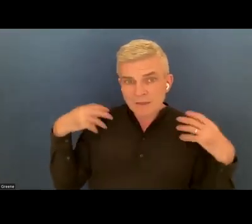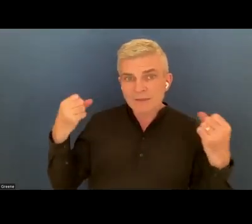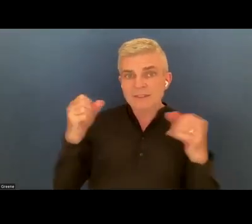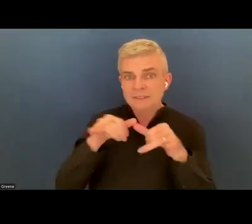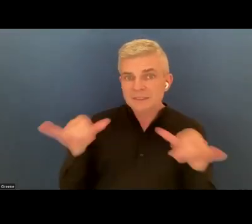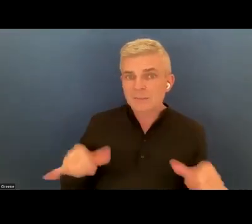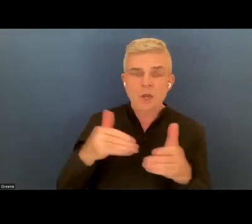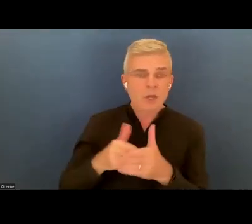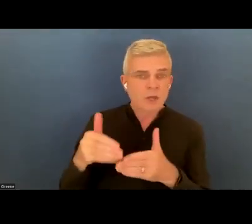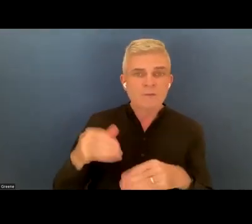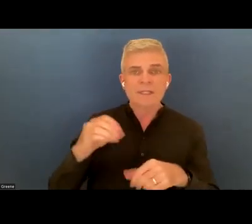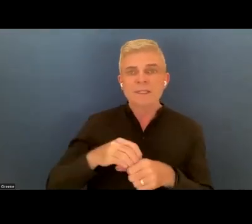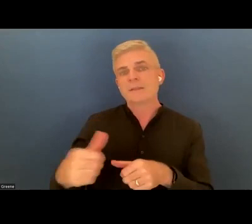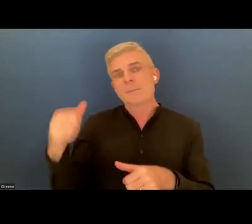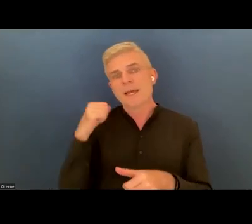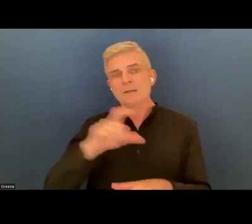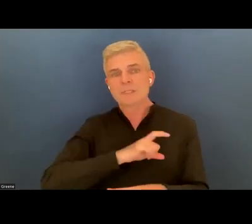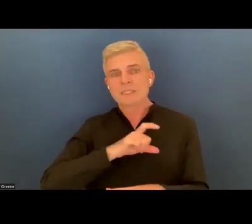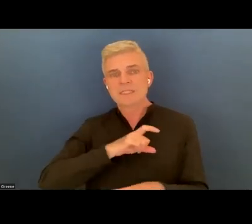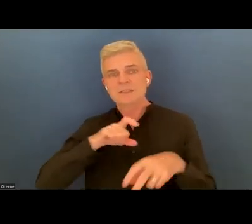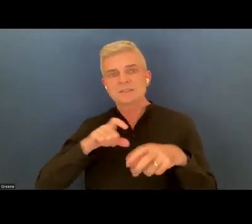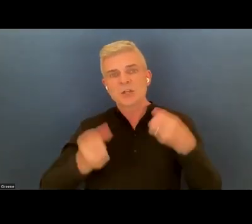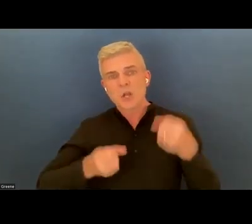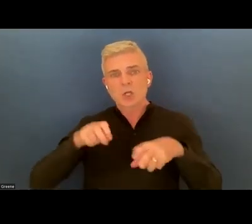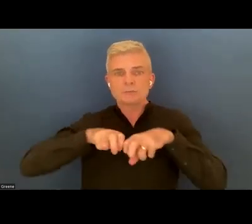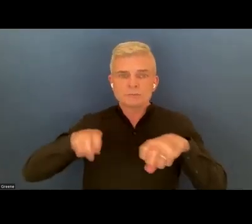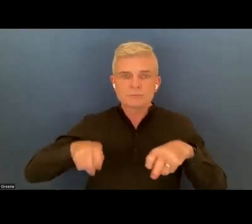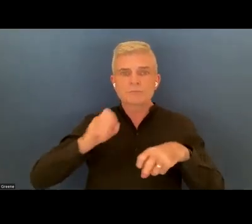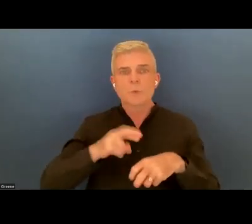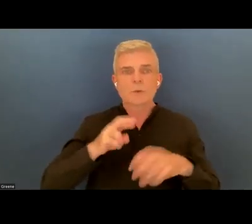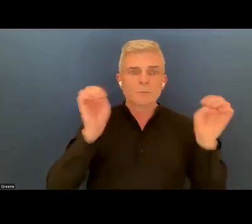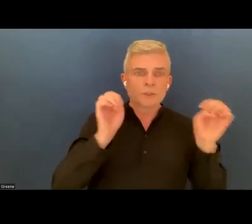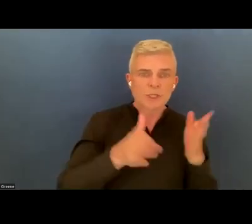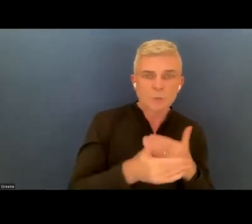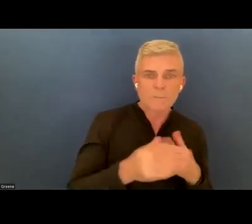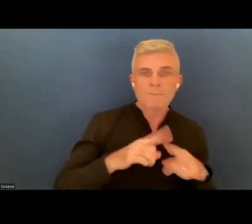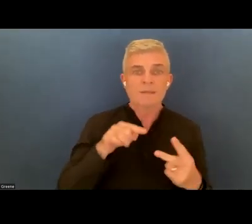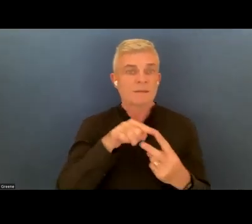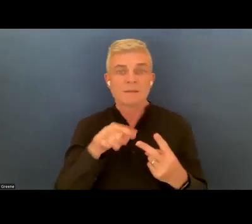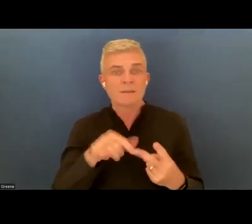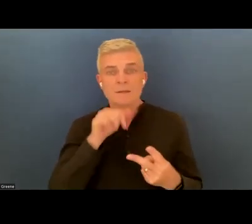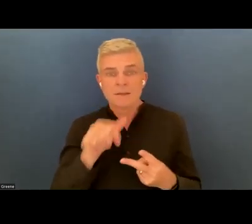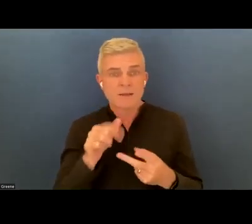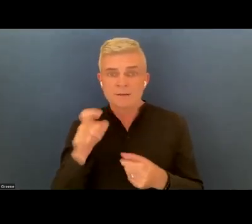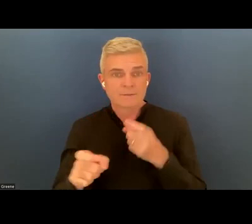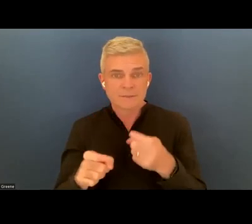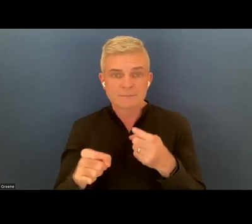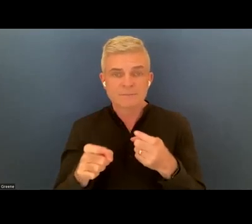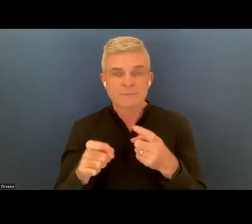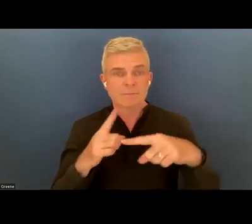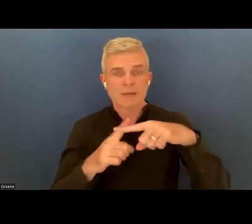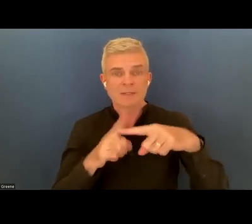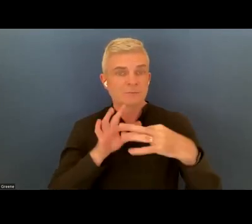acute care emergency room, neither of which is conducive to good clinical outcomes or fostering a positive relationship with the mental health